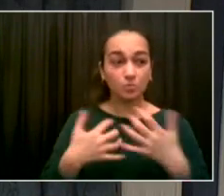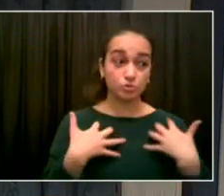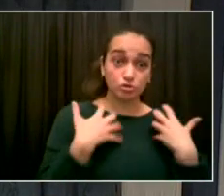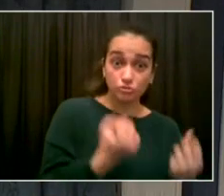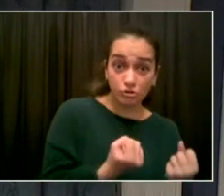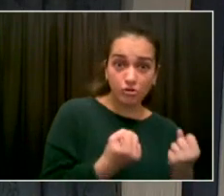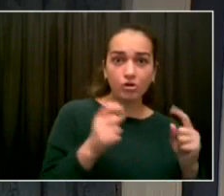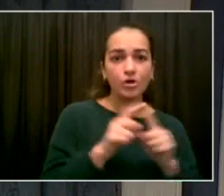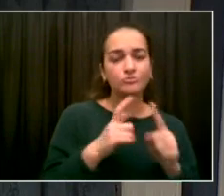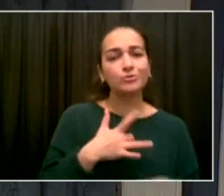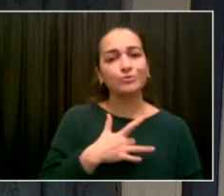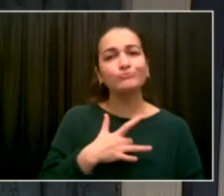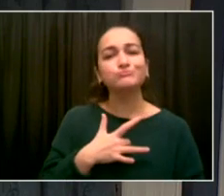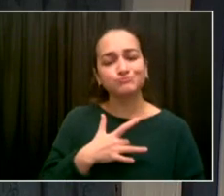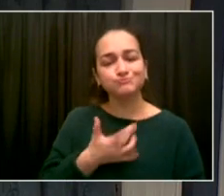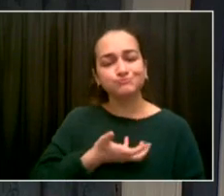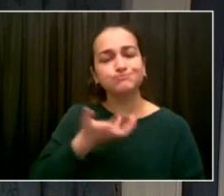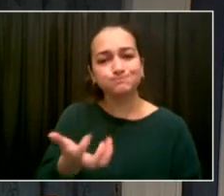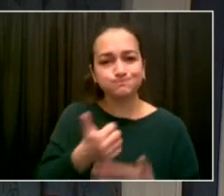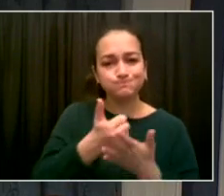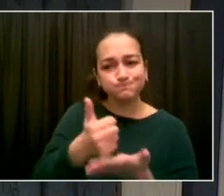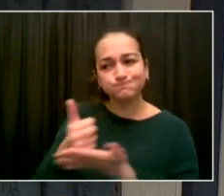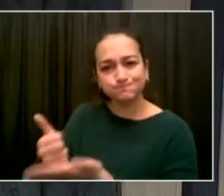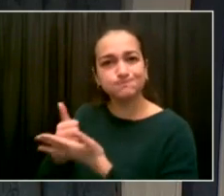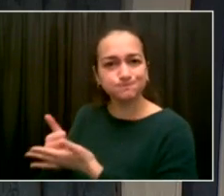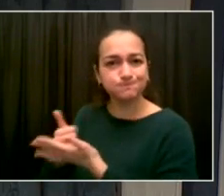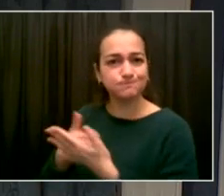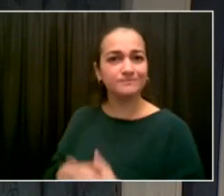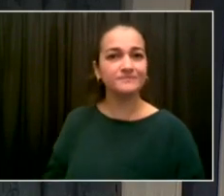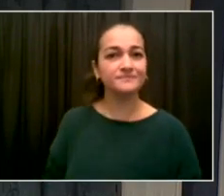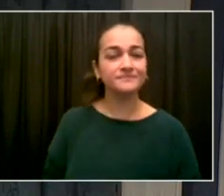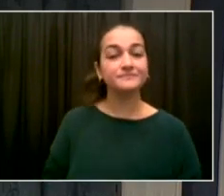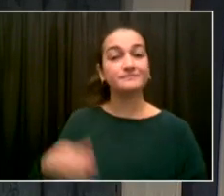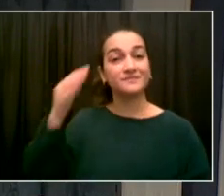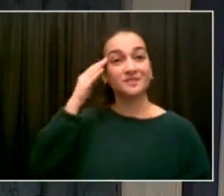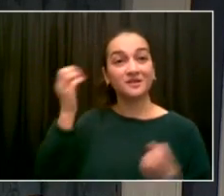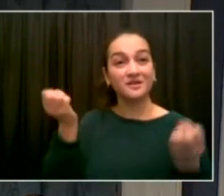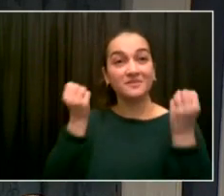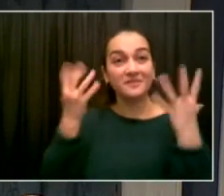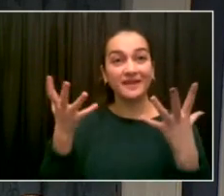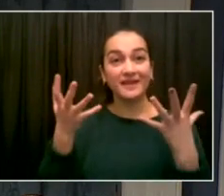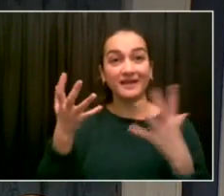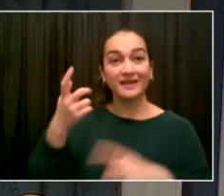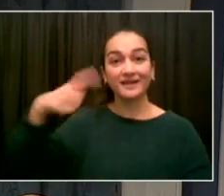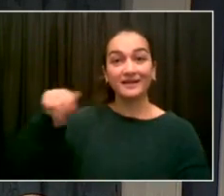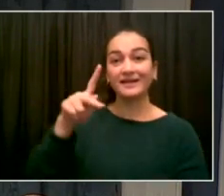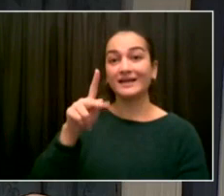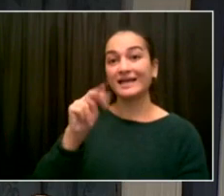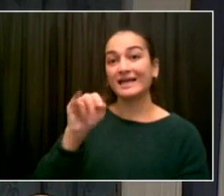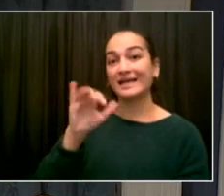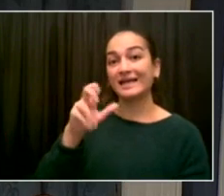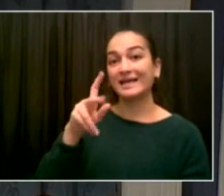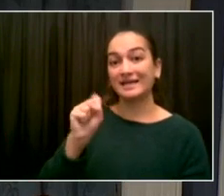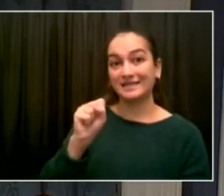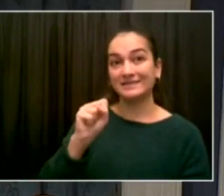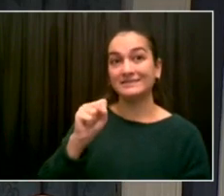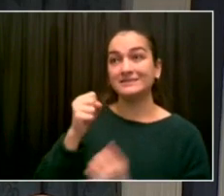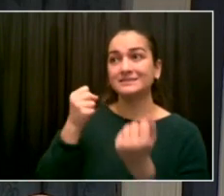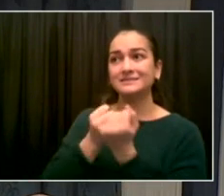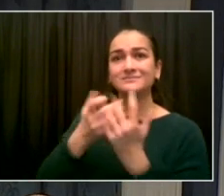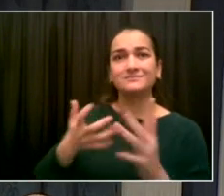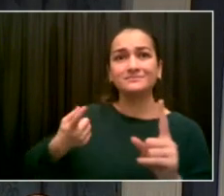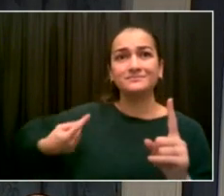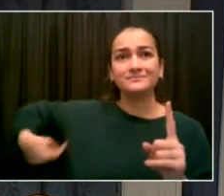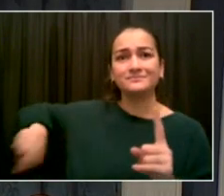of all the Knicks fans out there. Long-suffering, Taj. Long-suffering. Something special's happened, and we saw amazing things last season. Yeah.